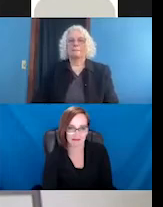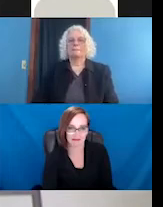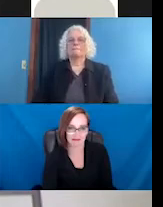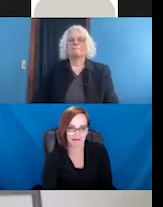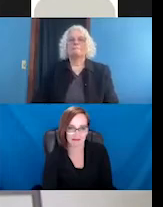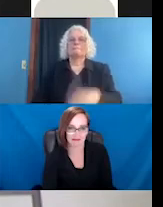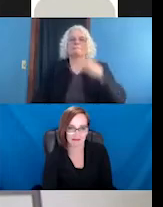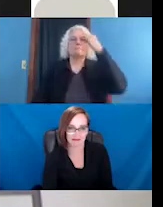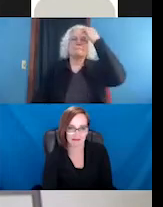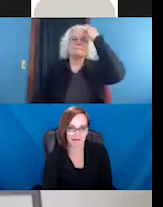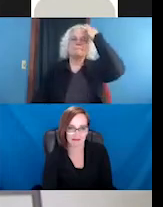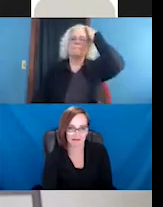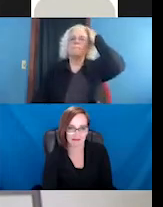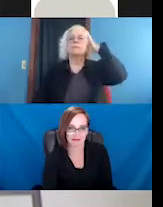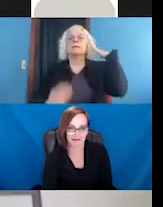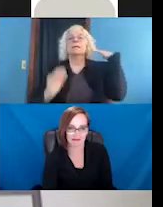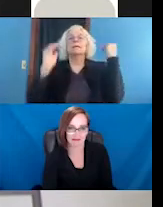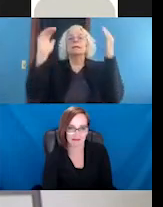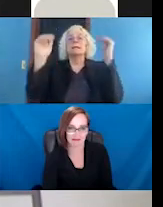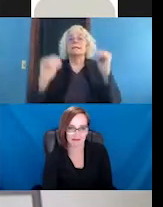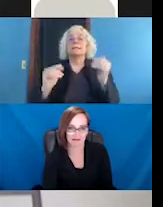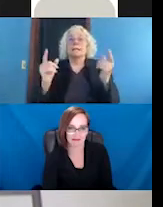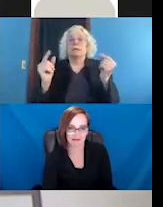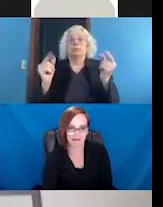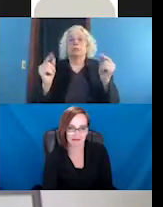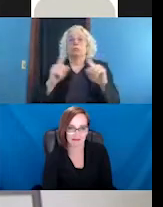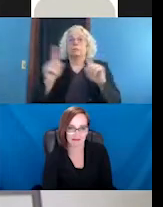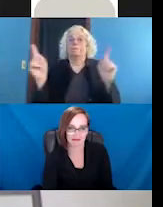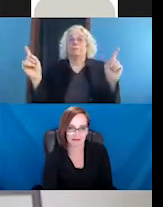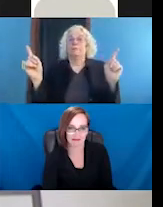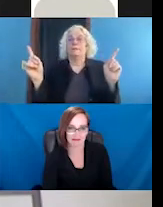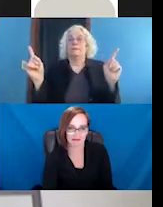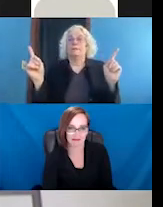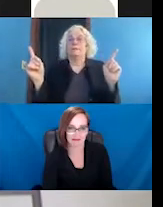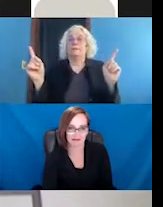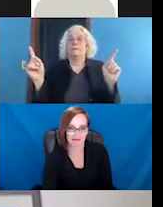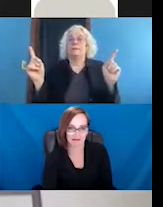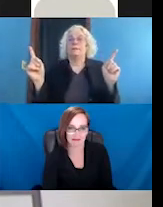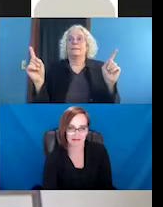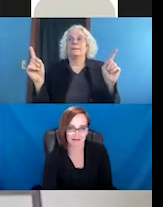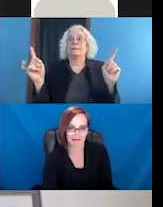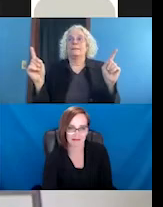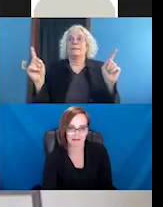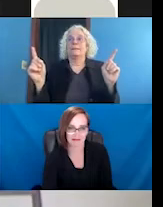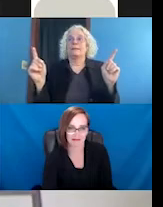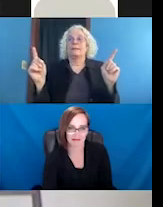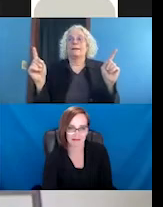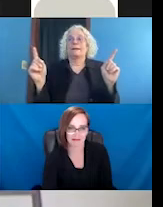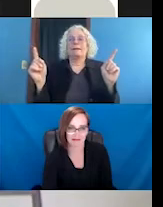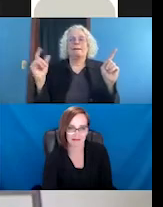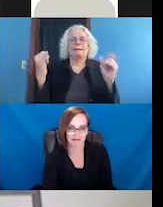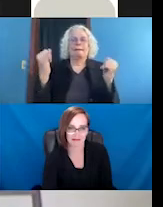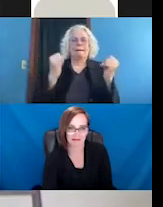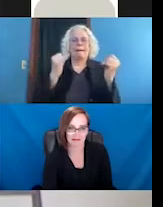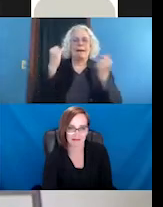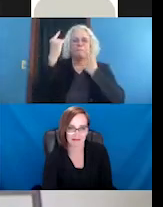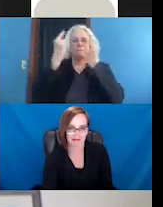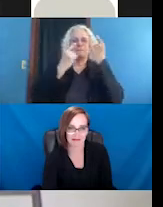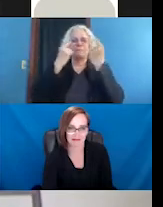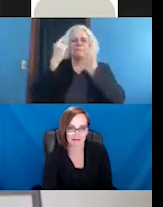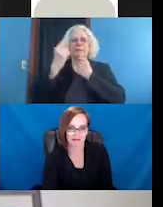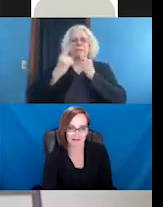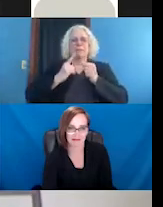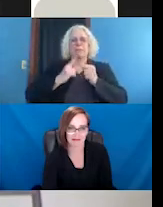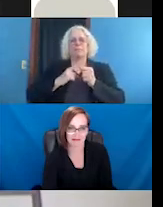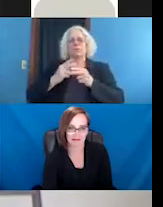Okay, we are going to shift into looking at kind of, again, an initial mapping